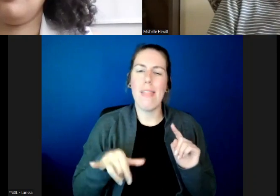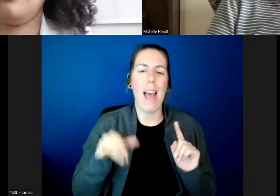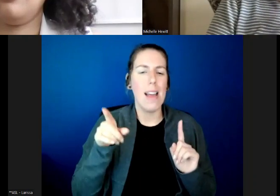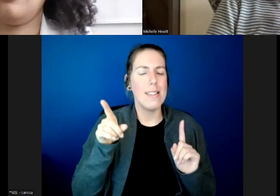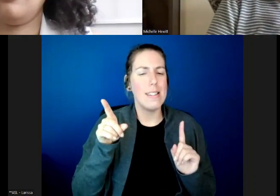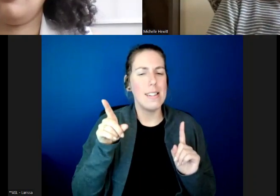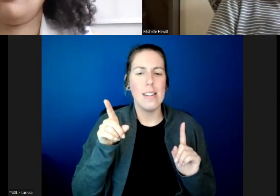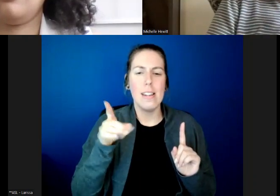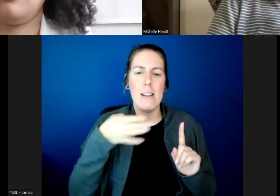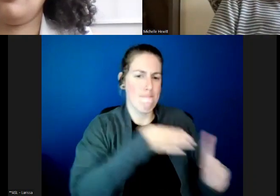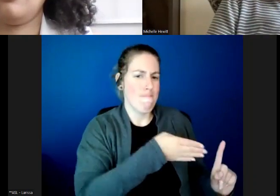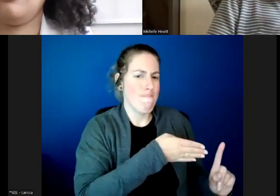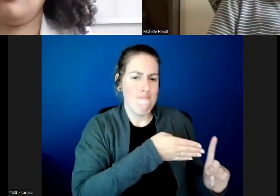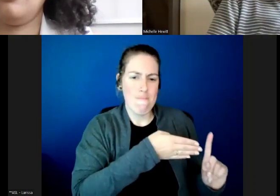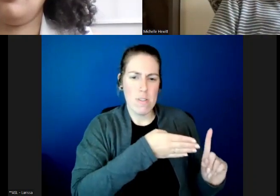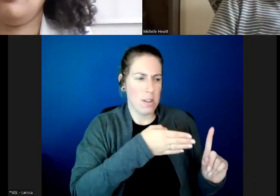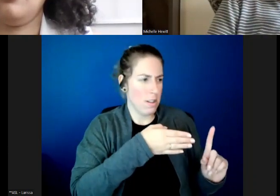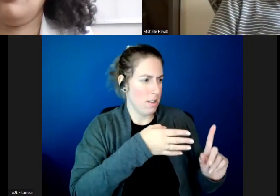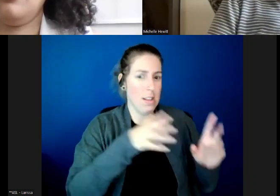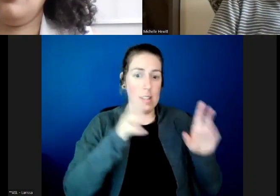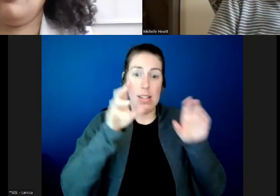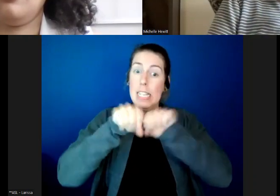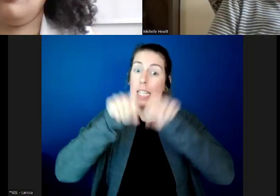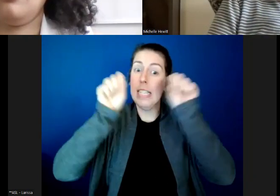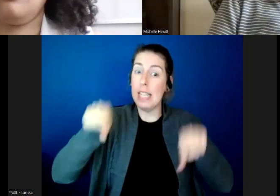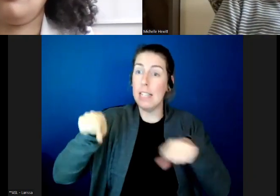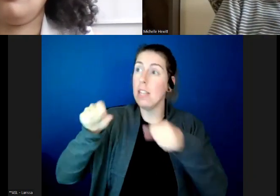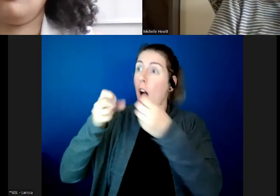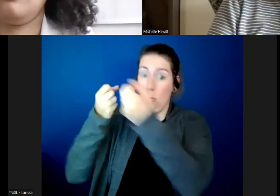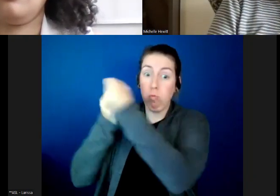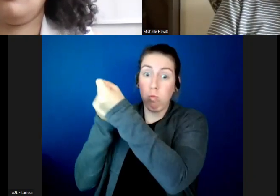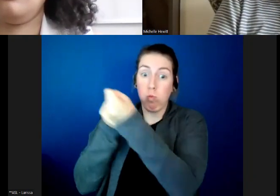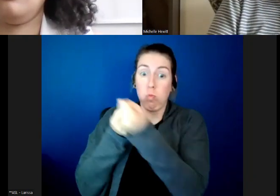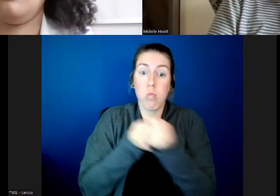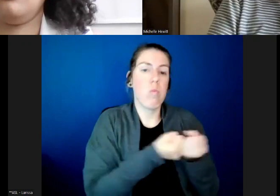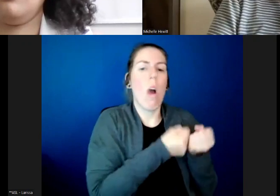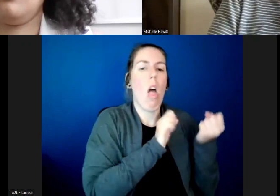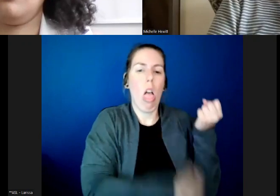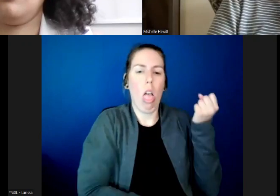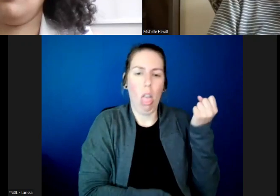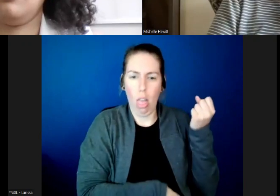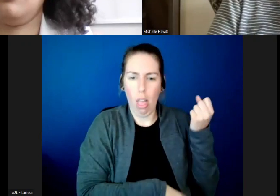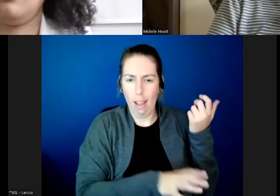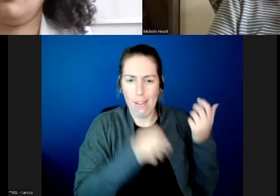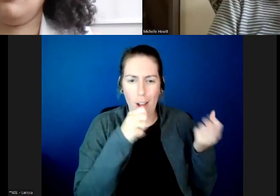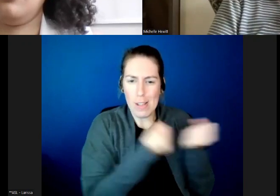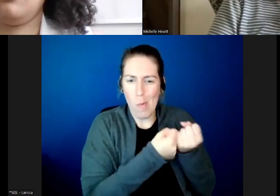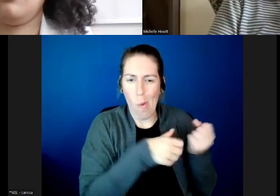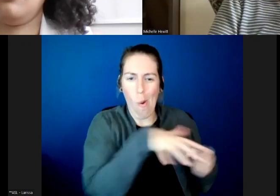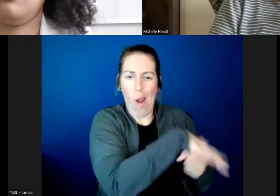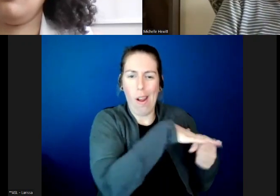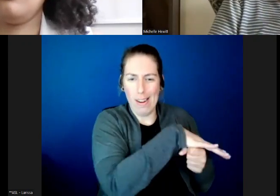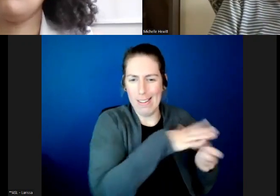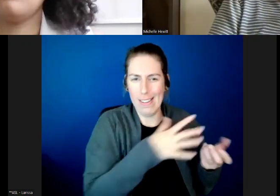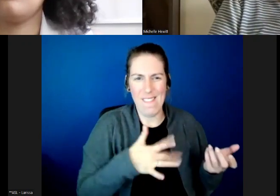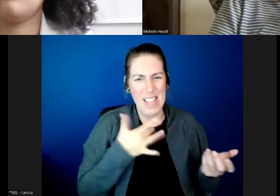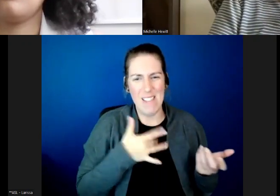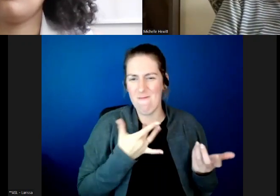how our systems work for the most vulnerable people is just something that is unconscionable.